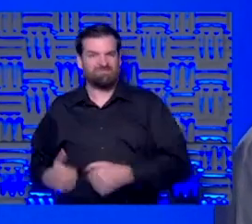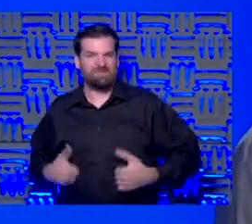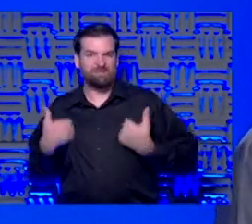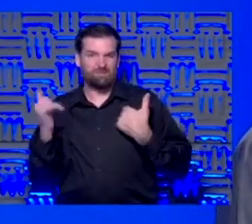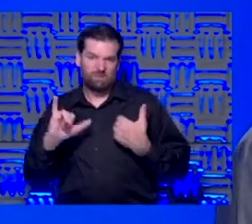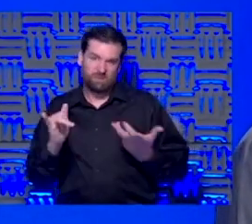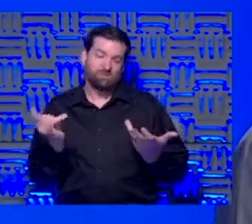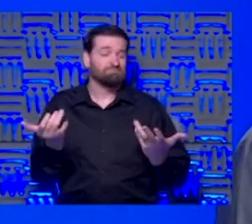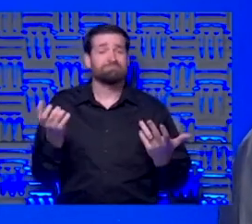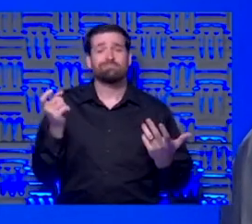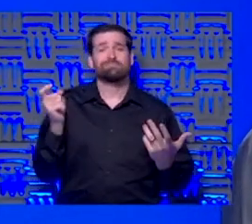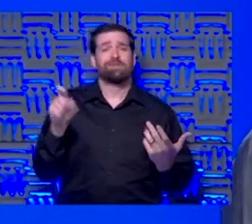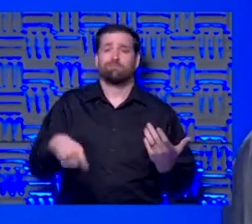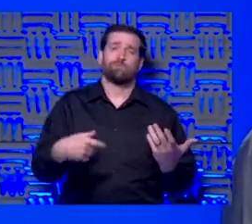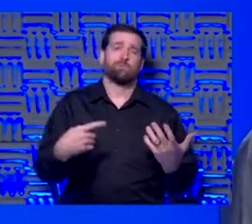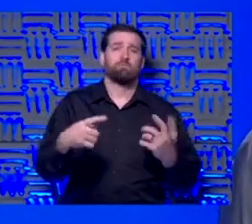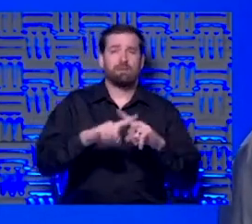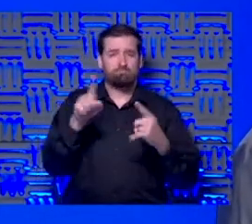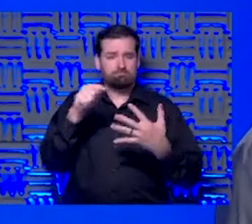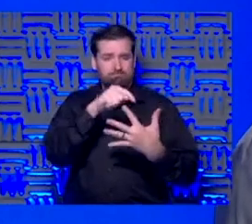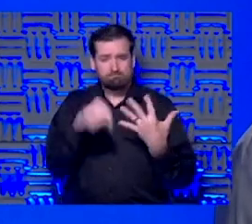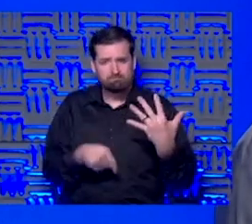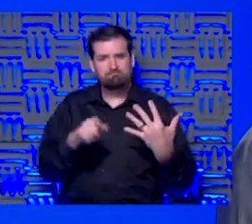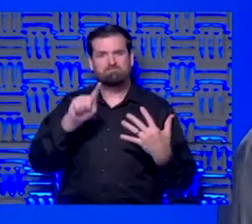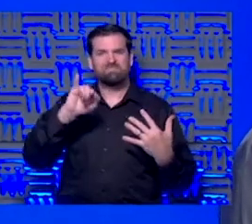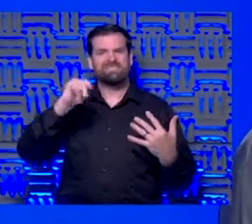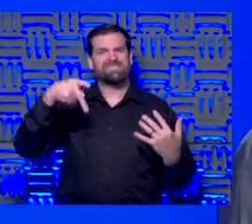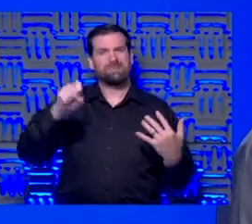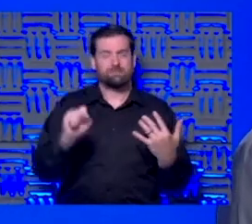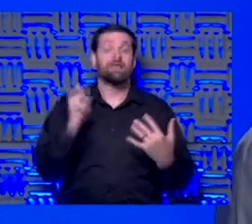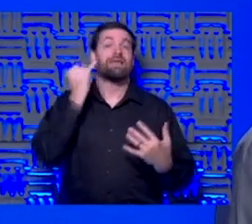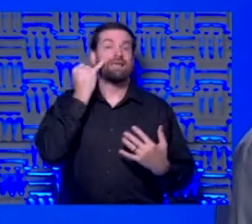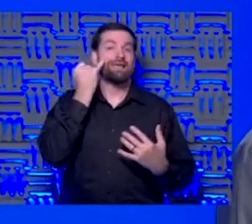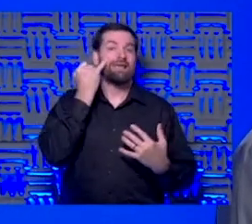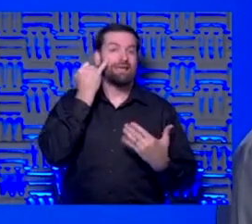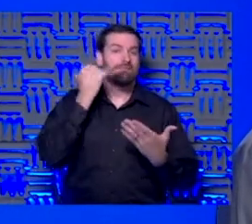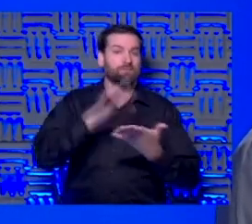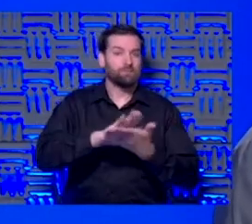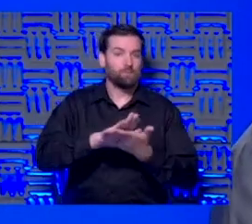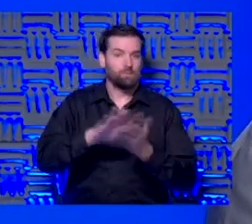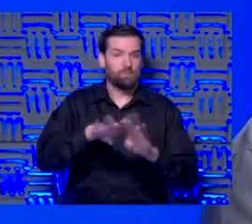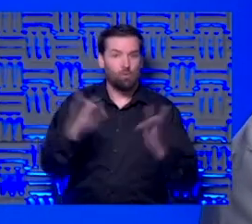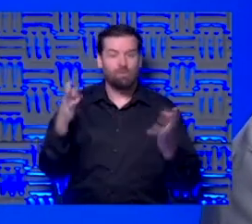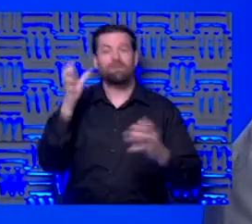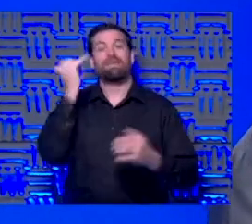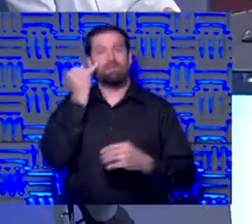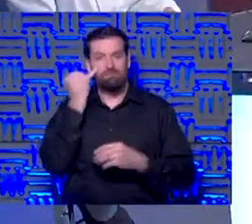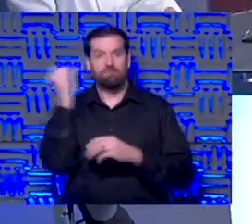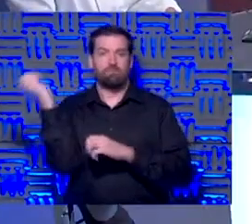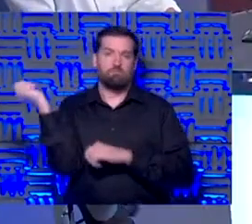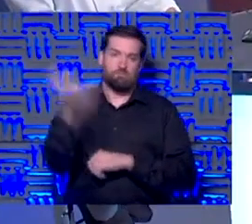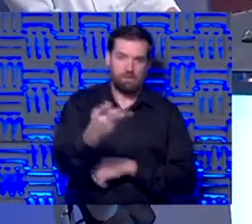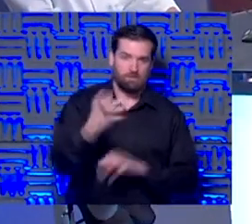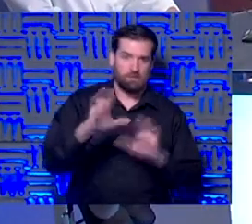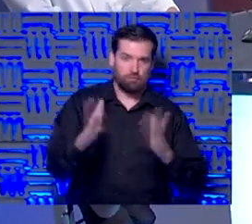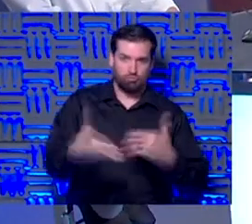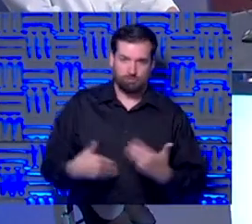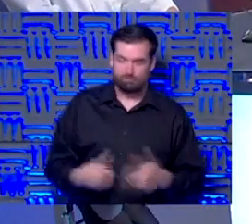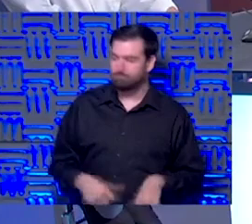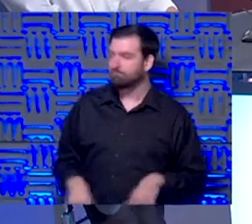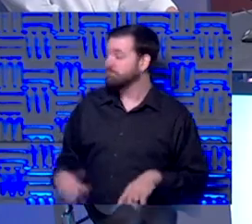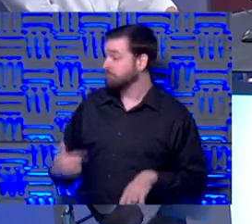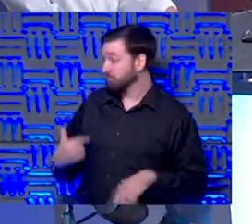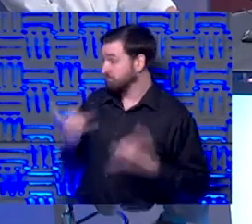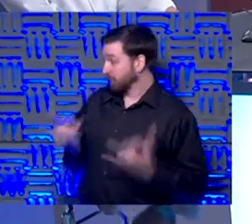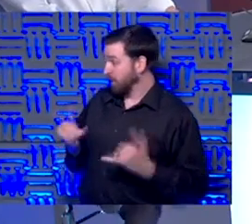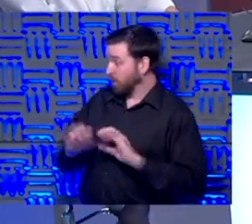just what we have to do. But those are the tips that I would give if schools open and if we are back in the classroom setting. And I'll just say, you know, we don't have a